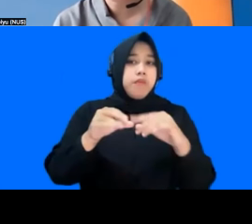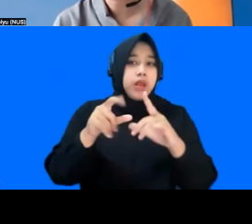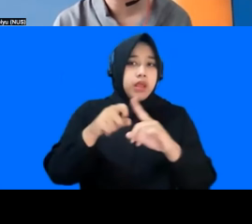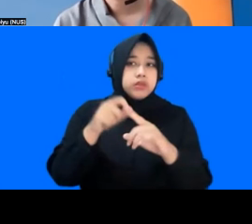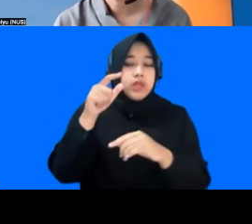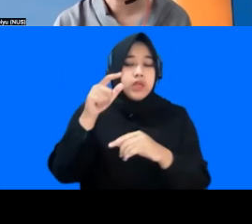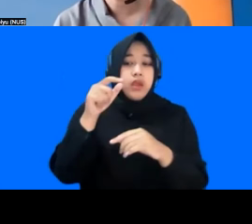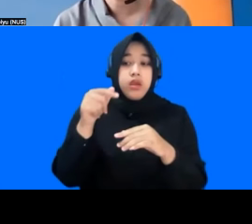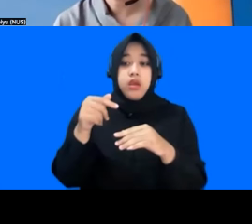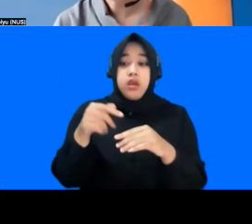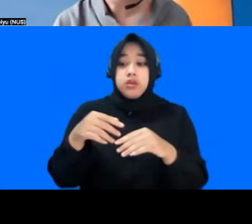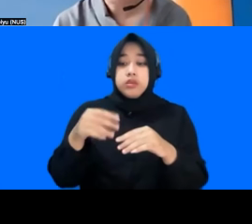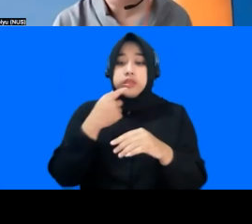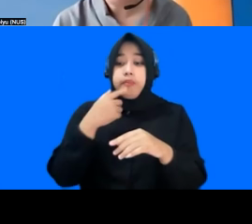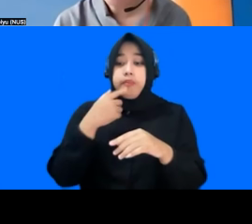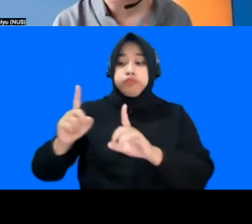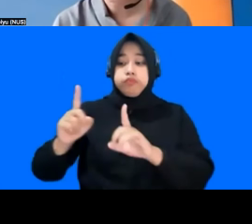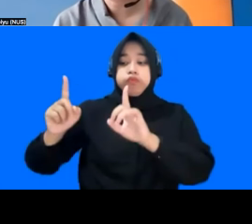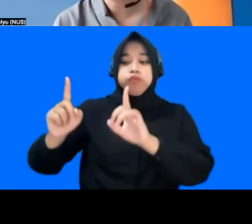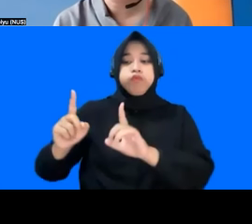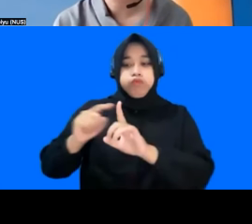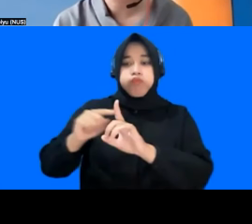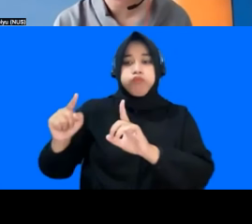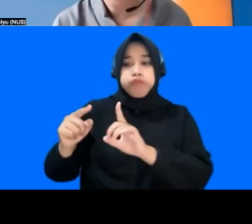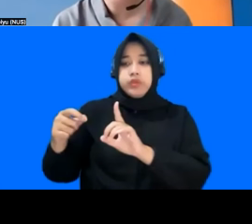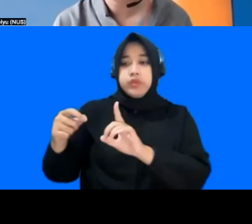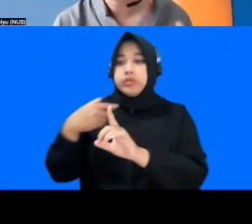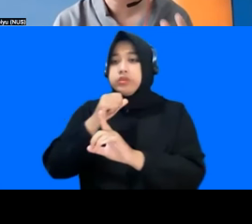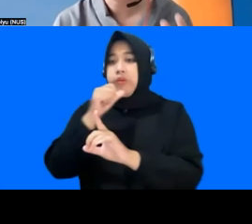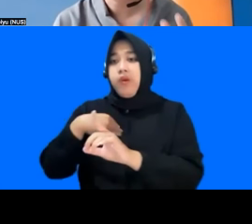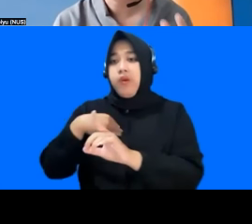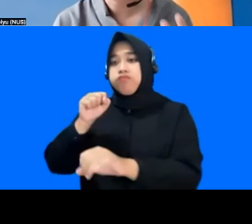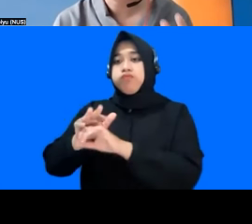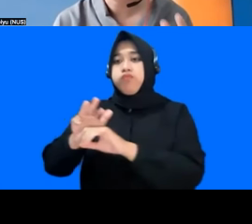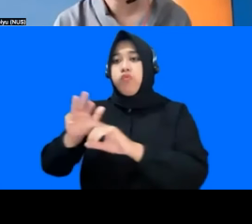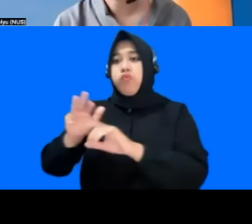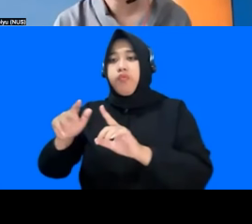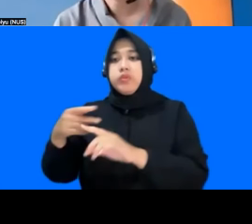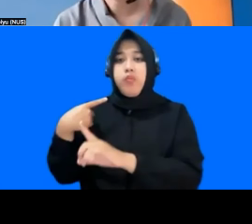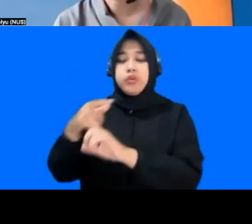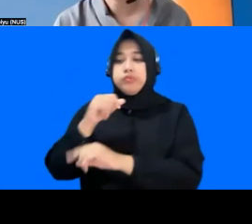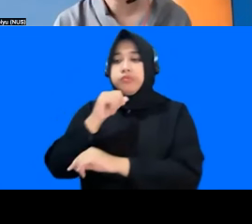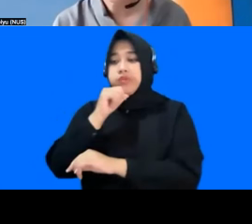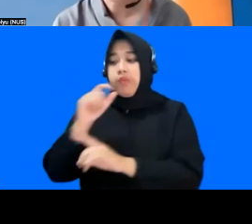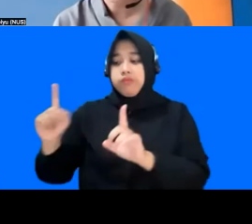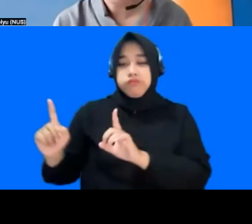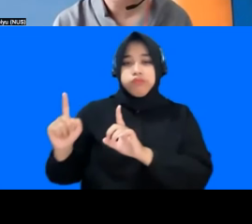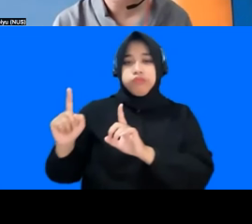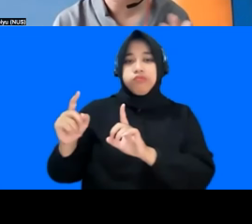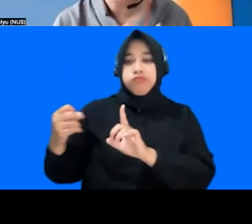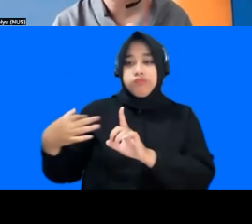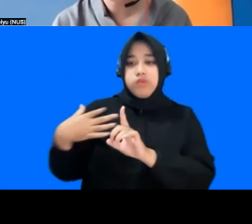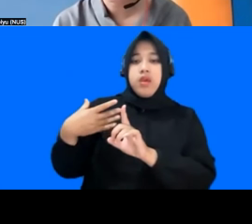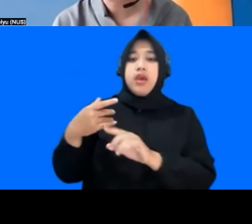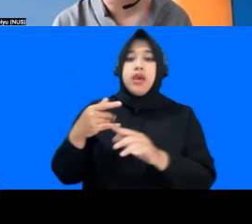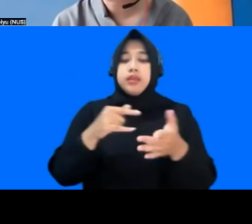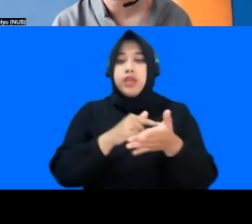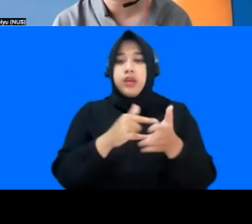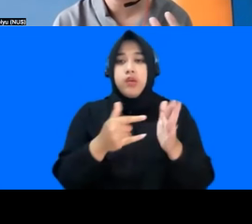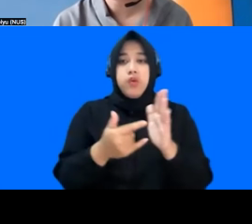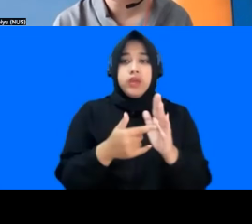technology not drain my smartphone battery so quickly? If this technology doesn't take that